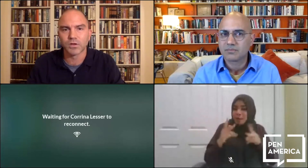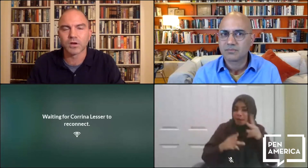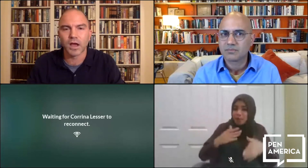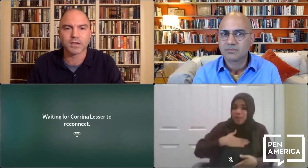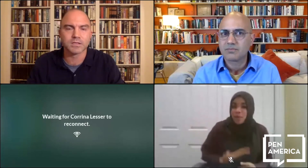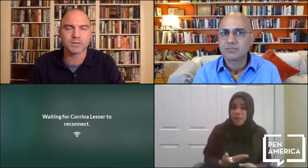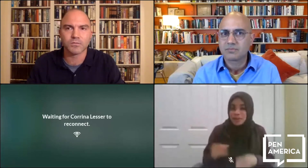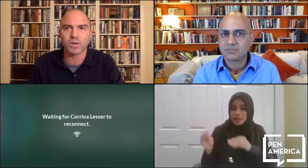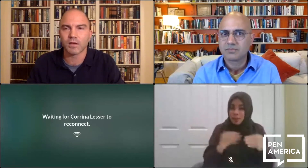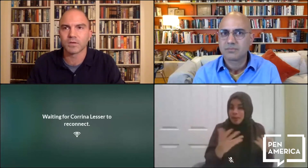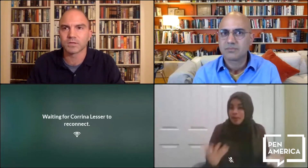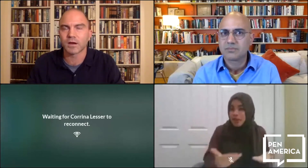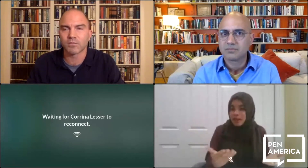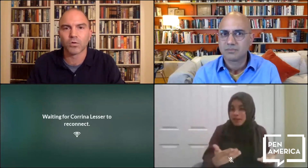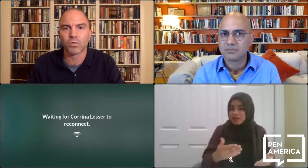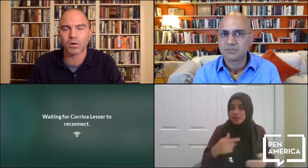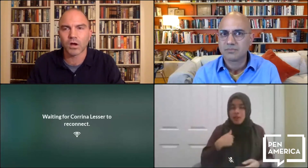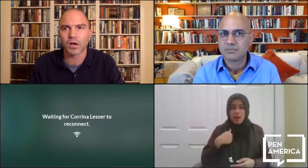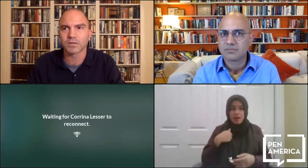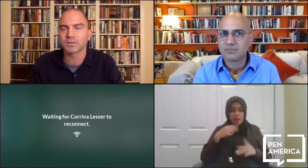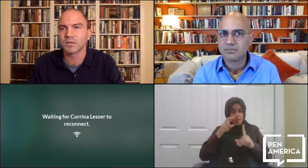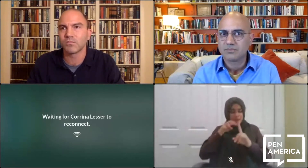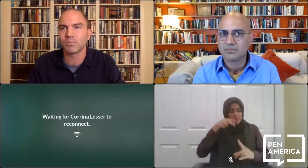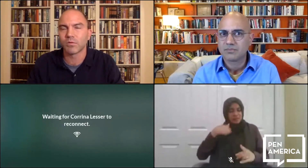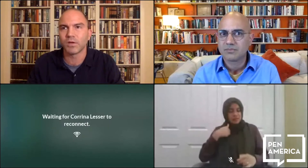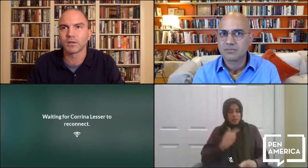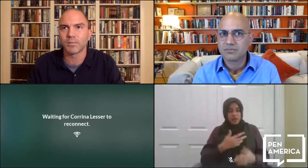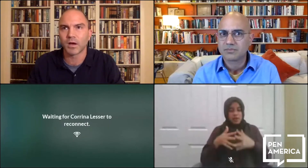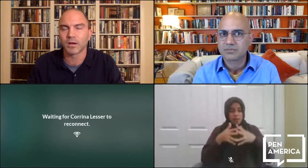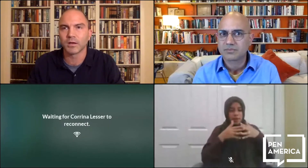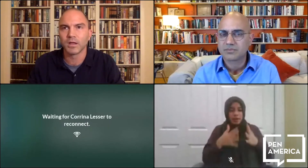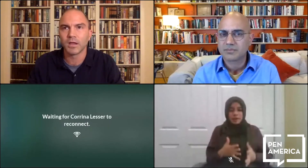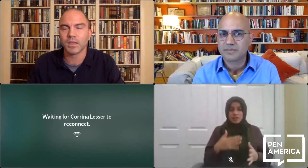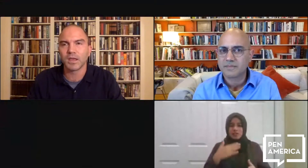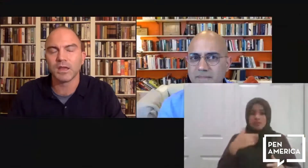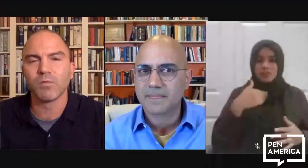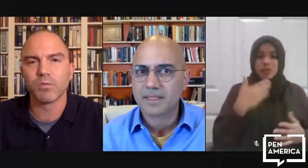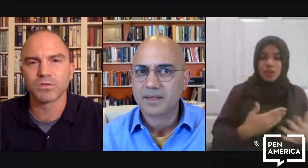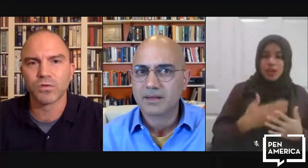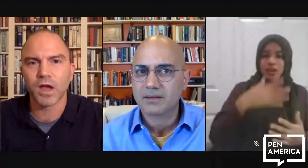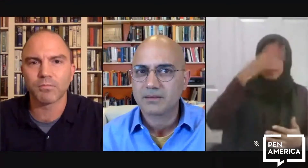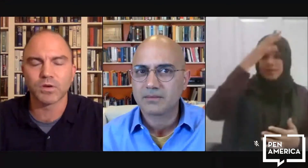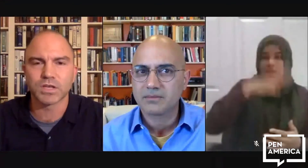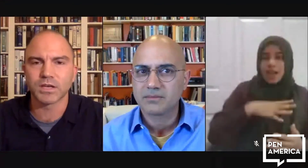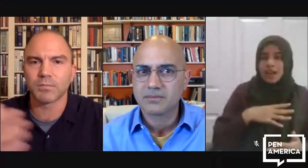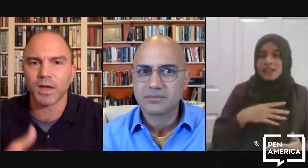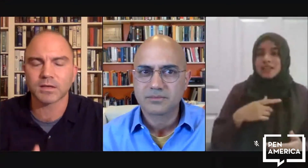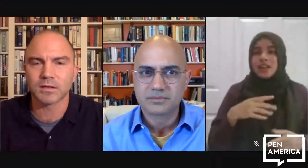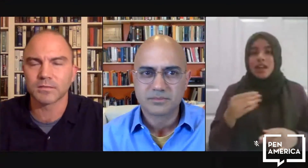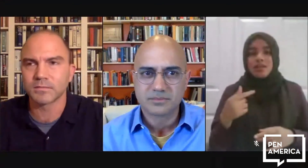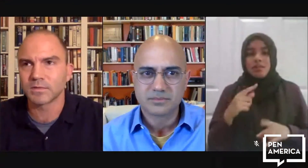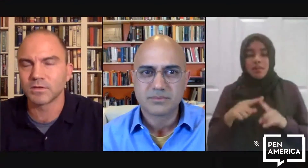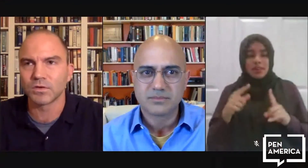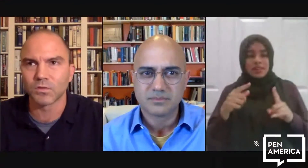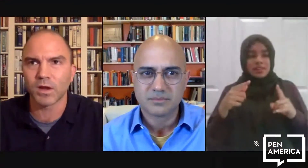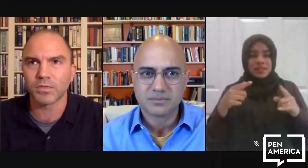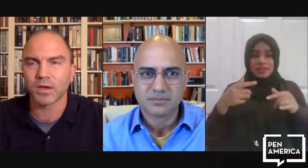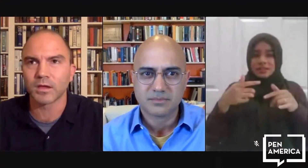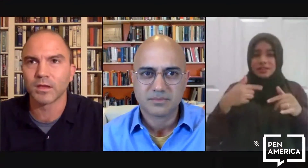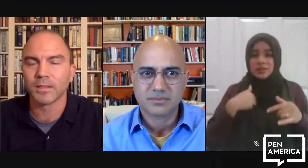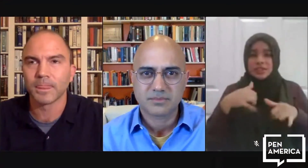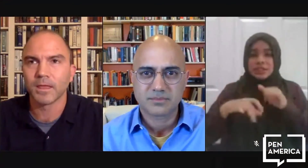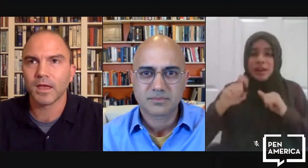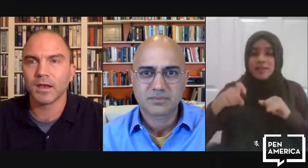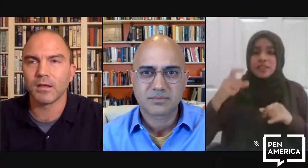we're the good guys, we have this kind of Cold War cause that we prevailed upon, and then even when we screwed up, we just had to get back to doing the right